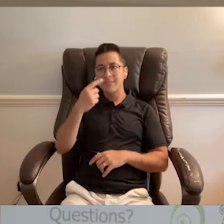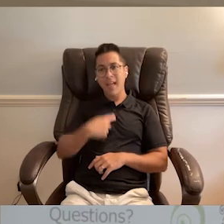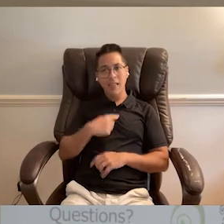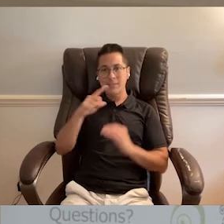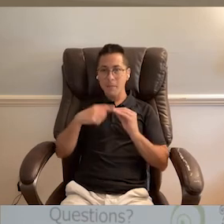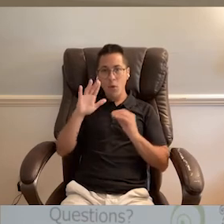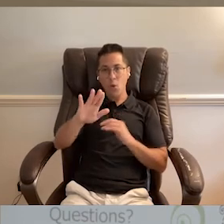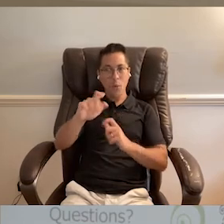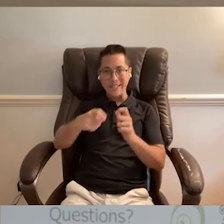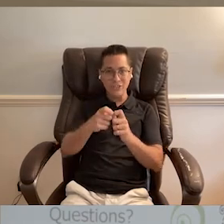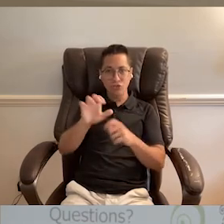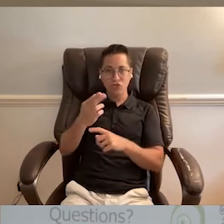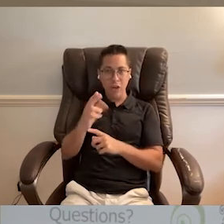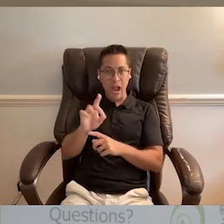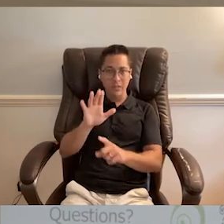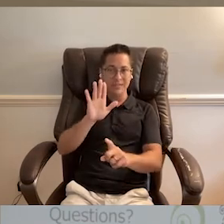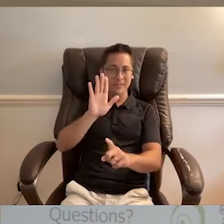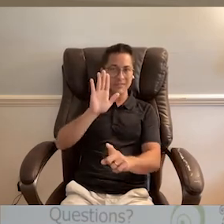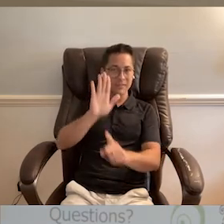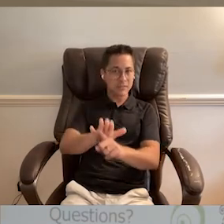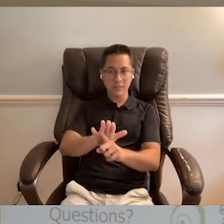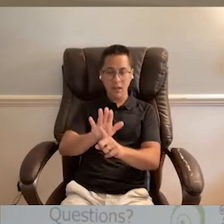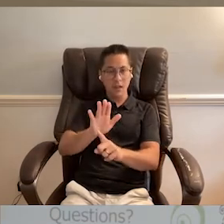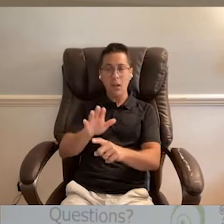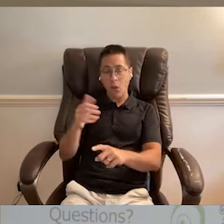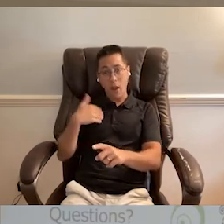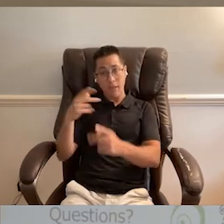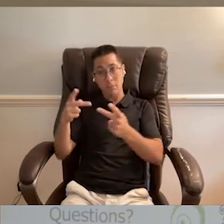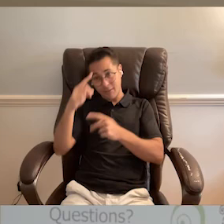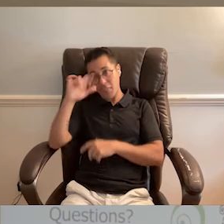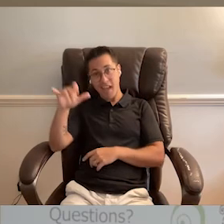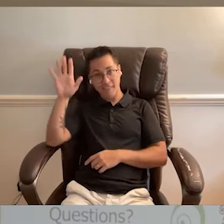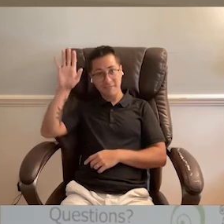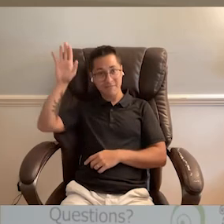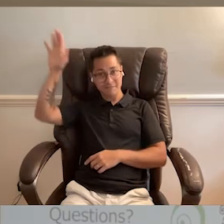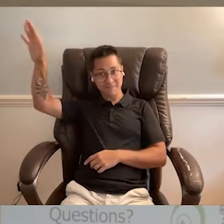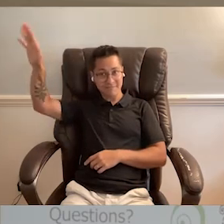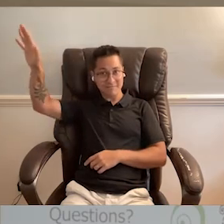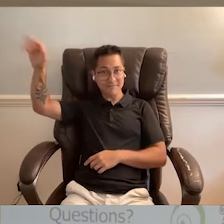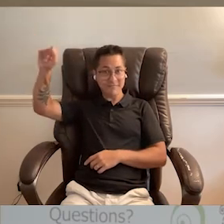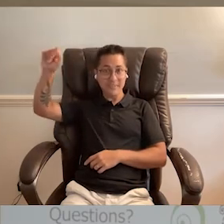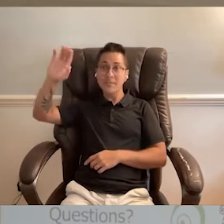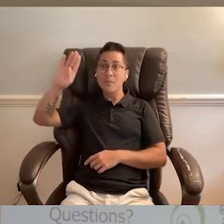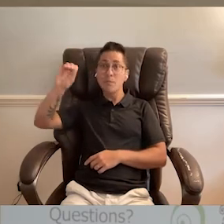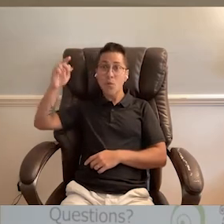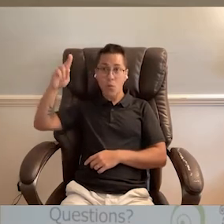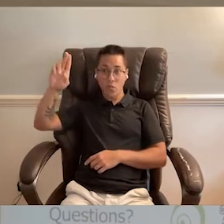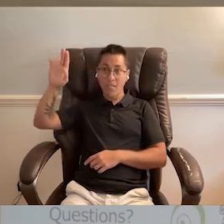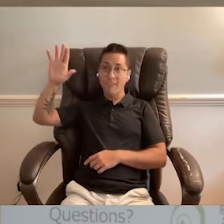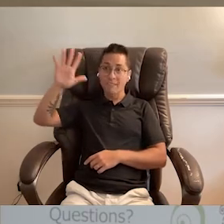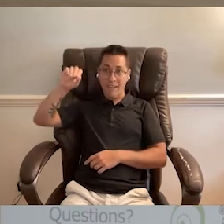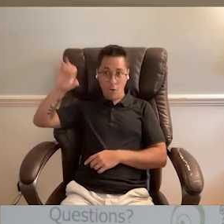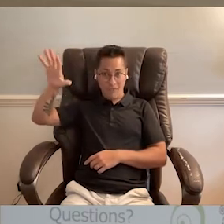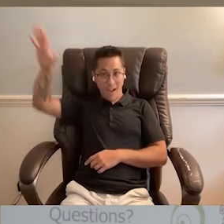child's, there's a place for that. It's booth 505, and you can talk all